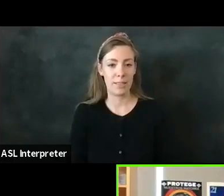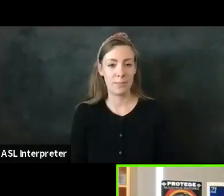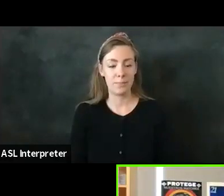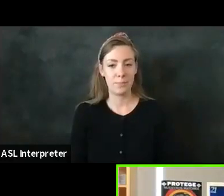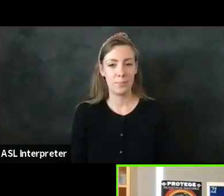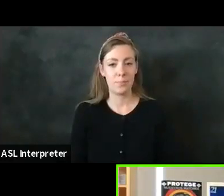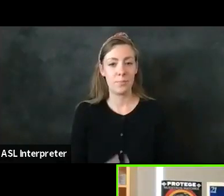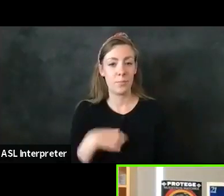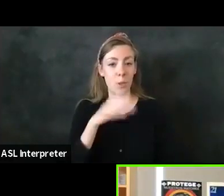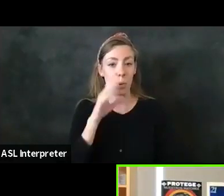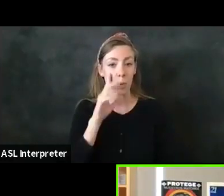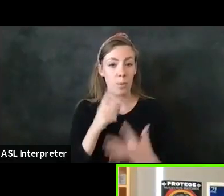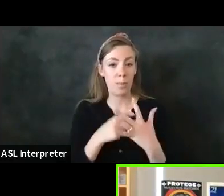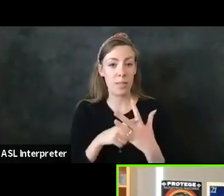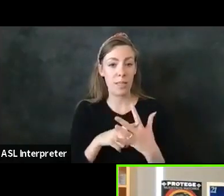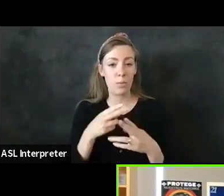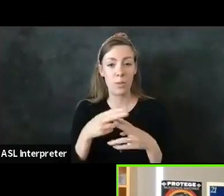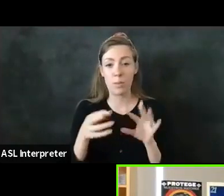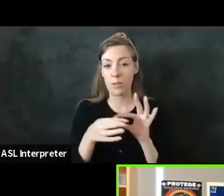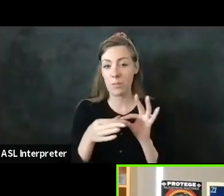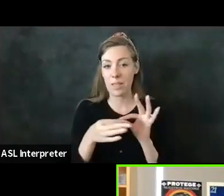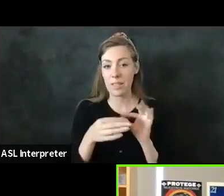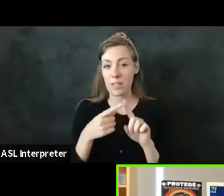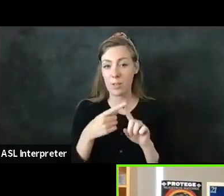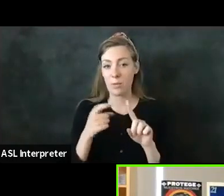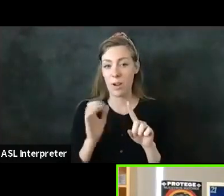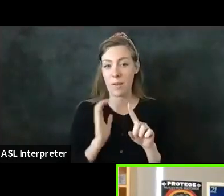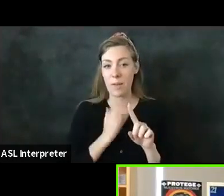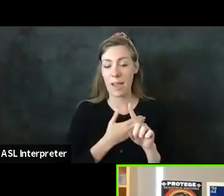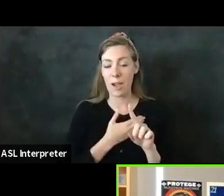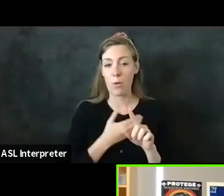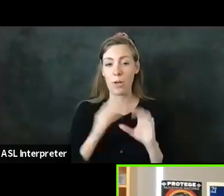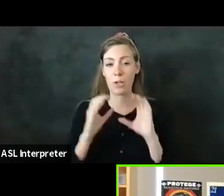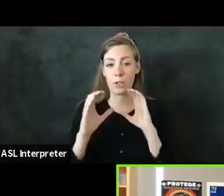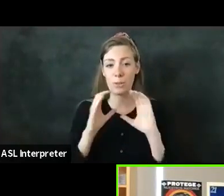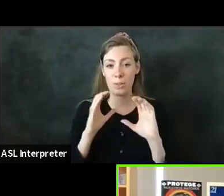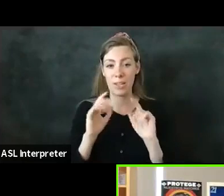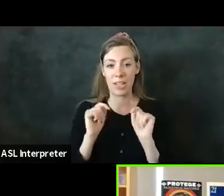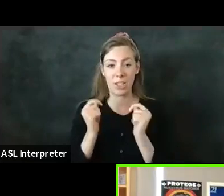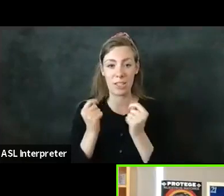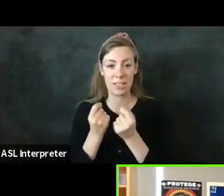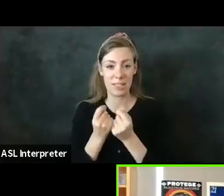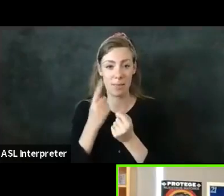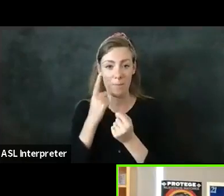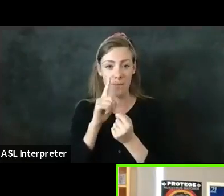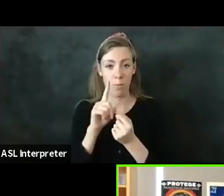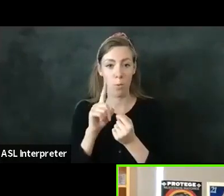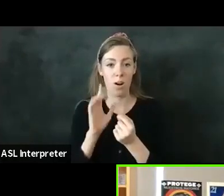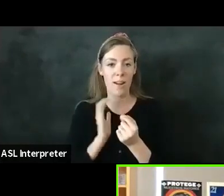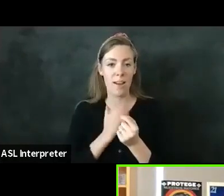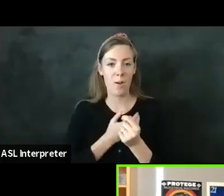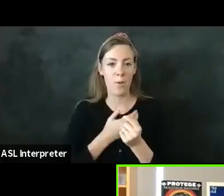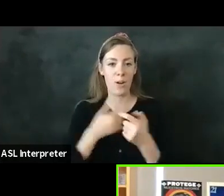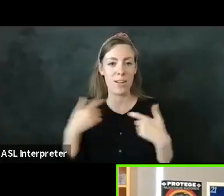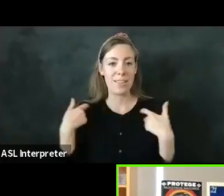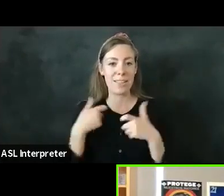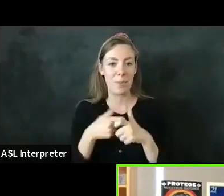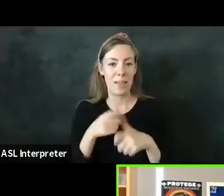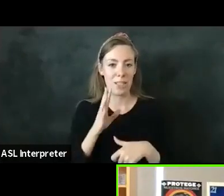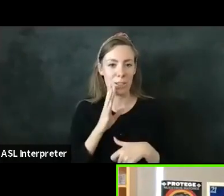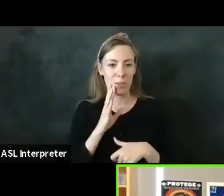We'll begin with a brief message from Gilbert Martinez from our communications team for our Spanish-speaking